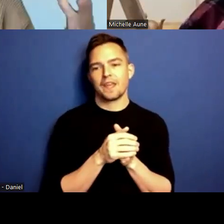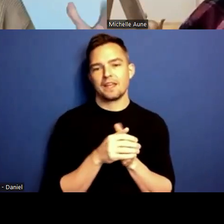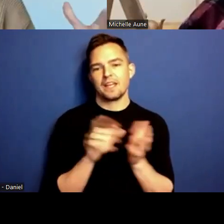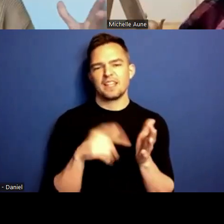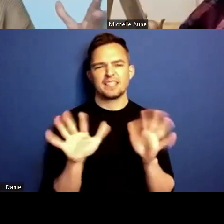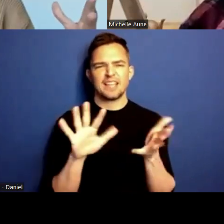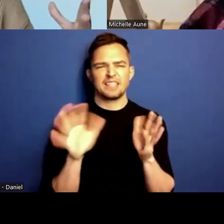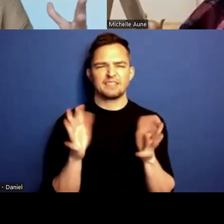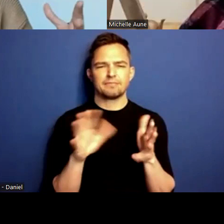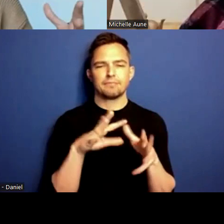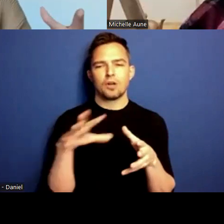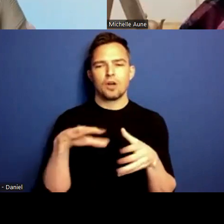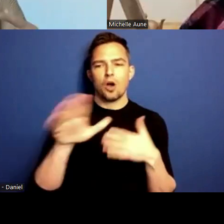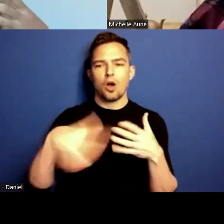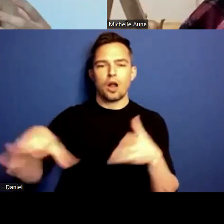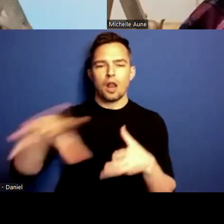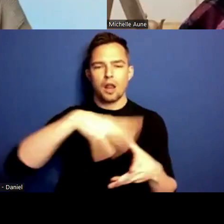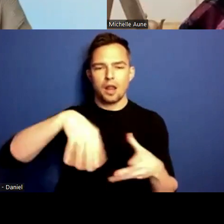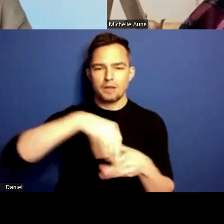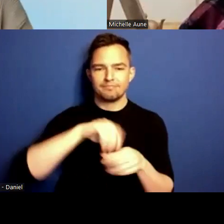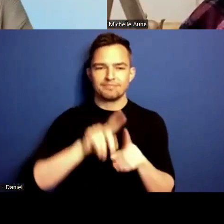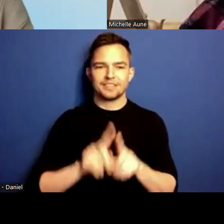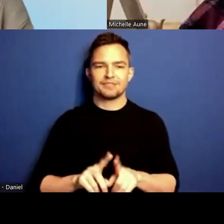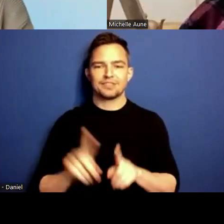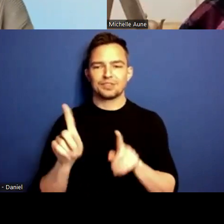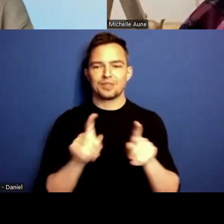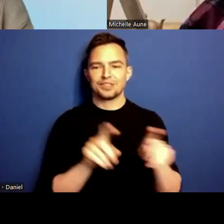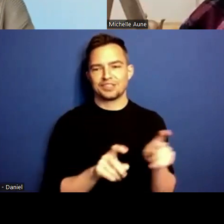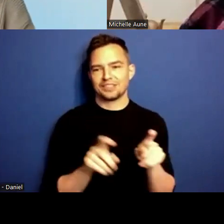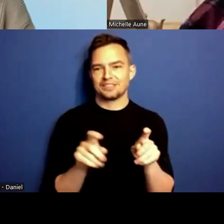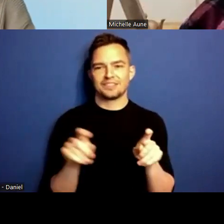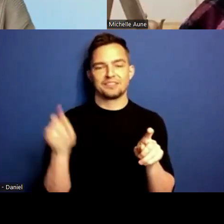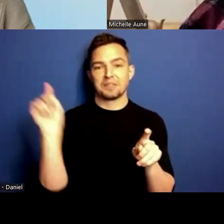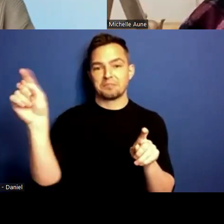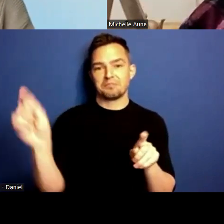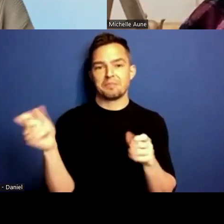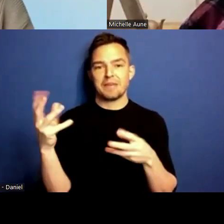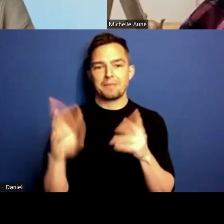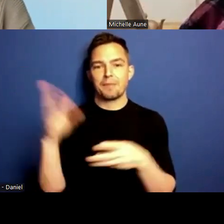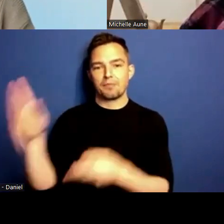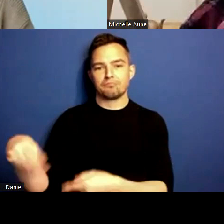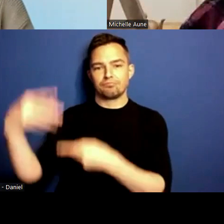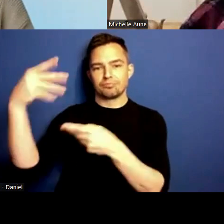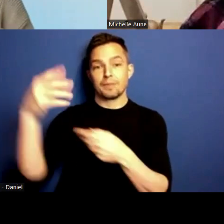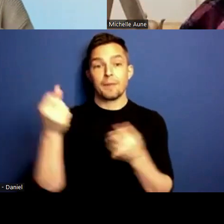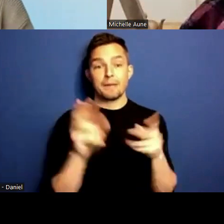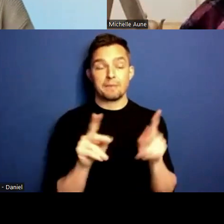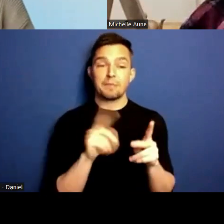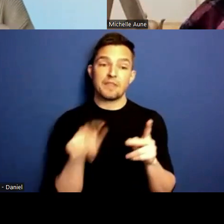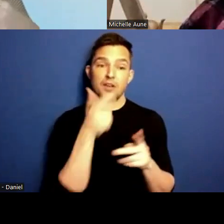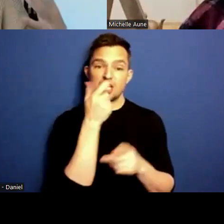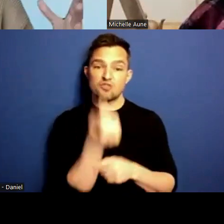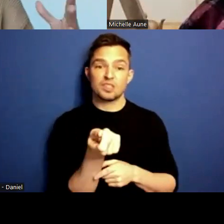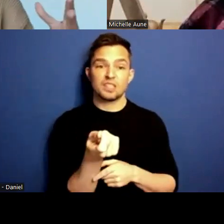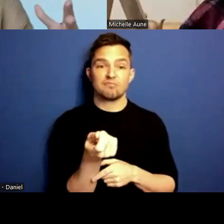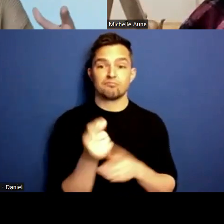of an all-encompassing from multiple questions I've seen come through, but a lot of people are interested in